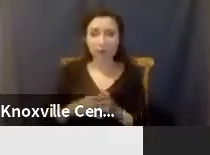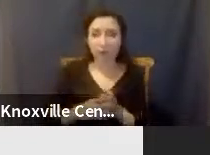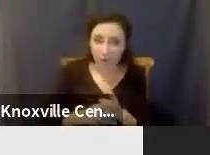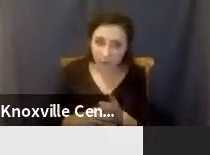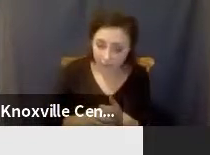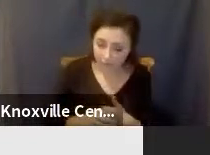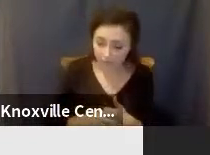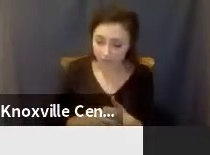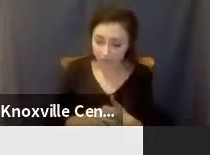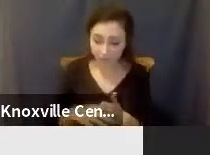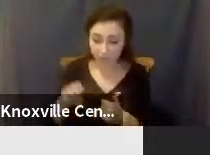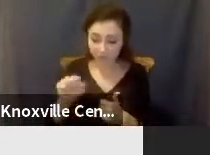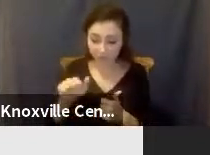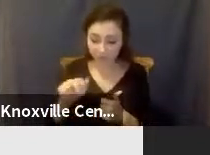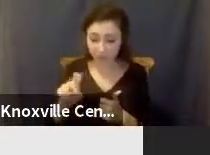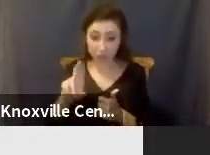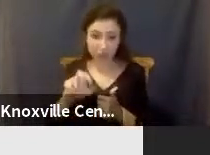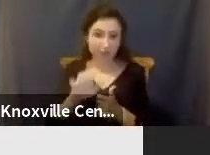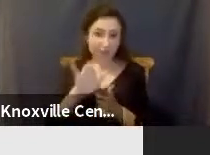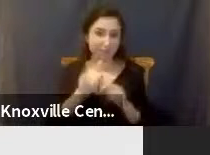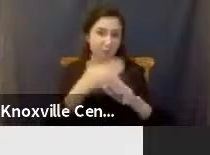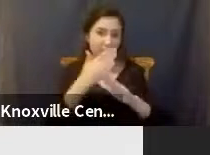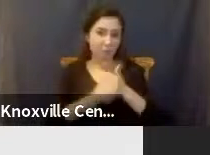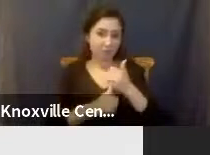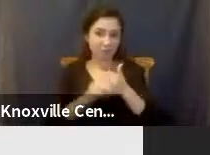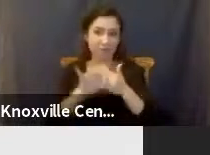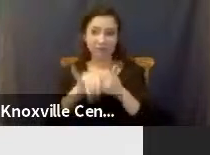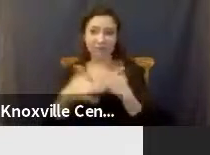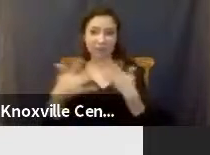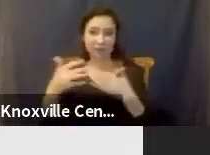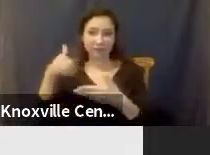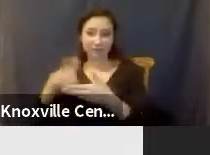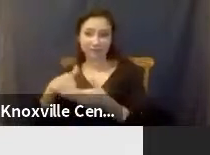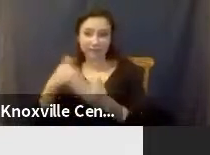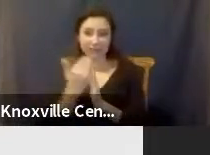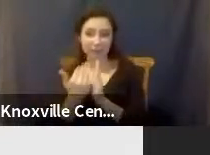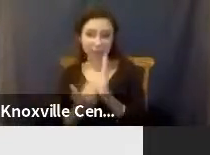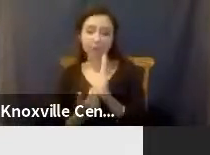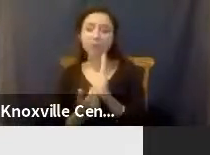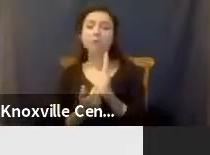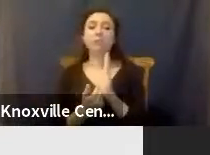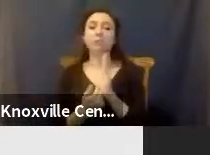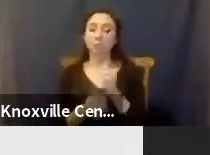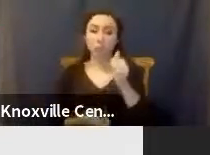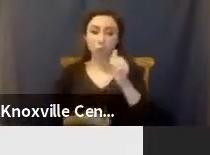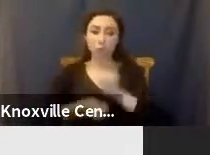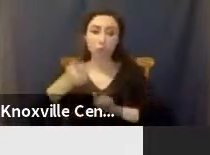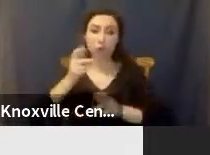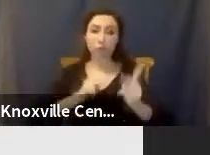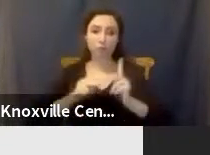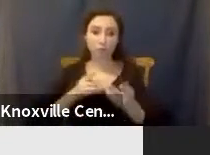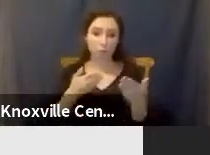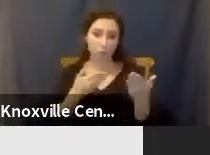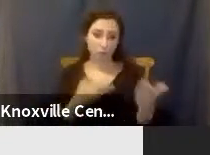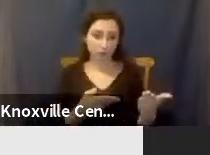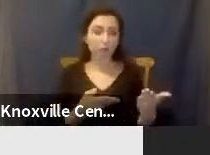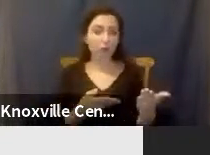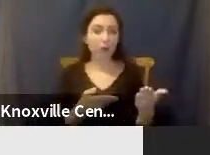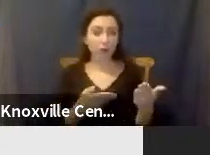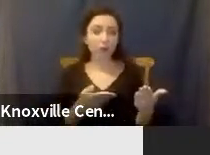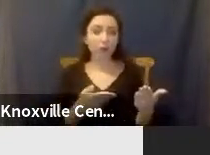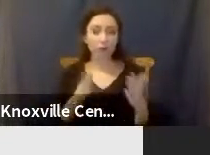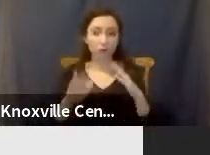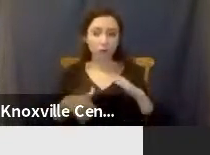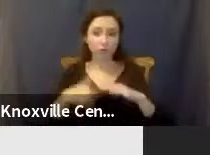That's what you've been operating under, and that's what's in this document. Is it takes a majority of the membership to enact